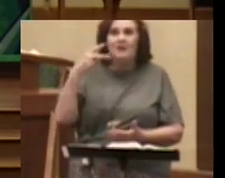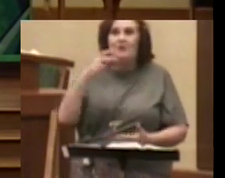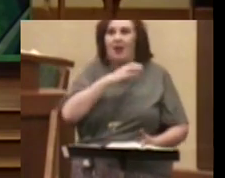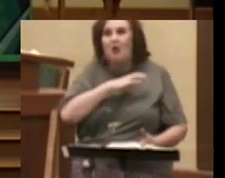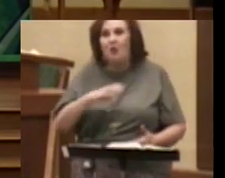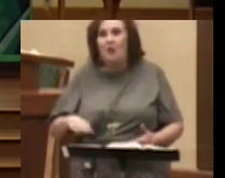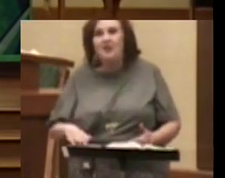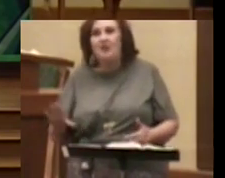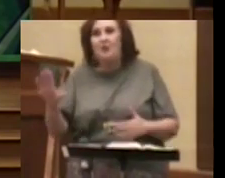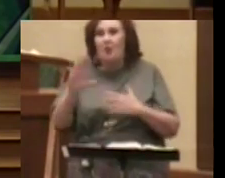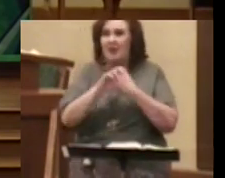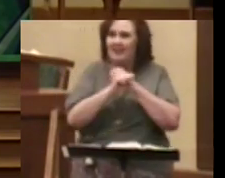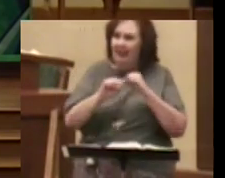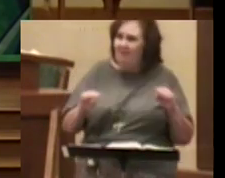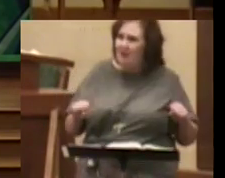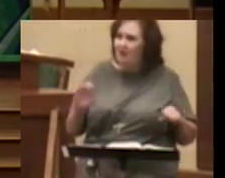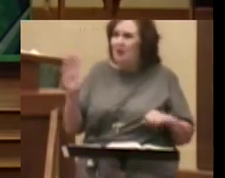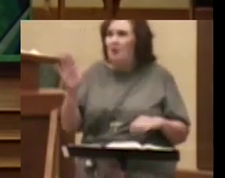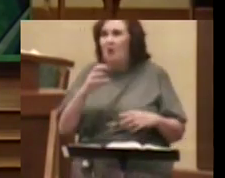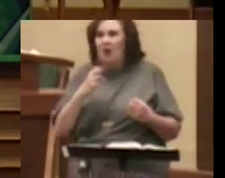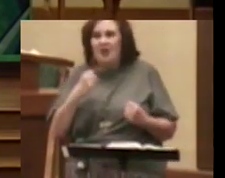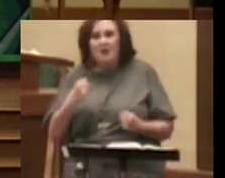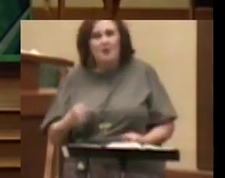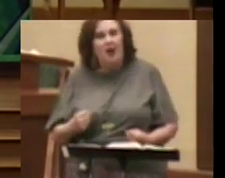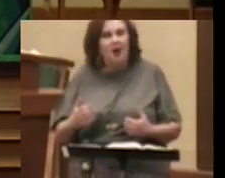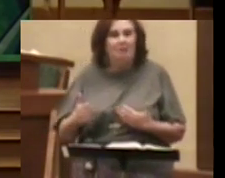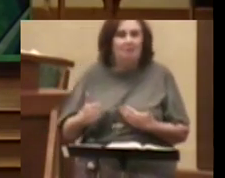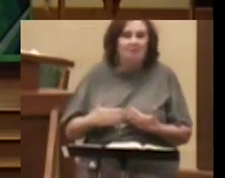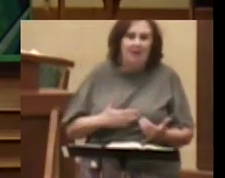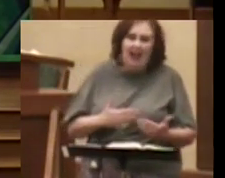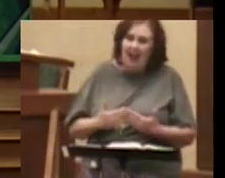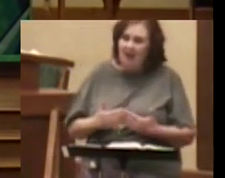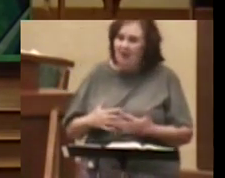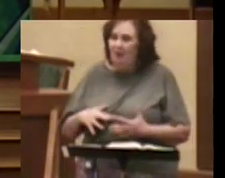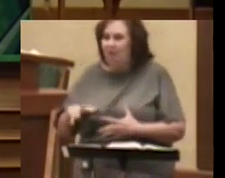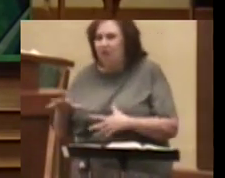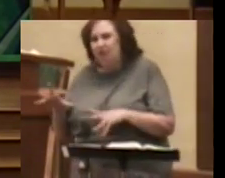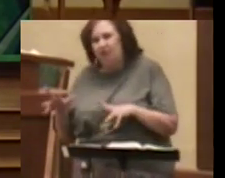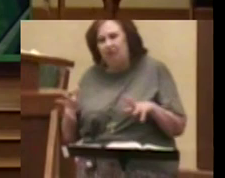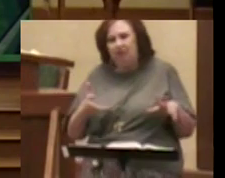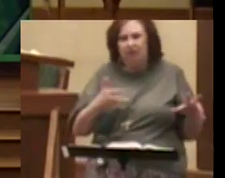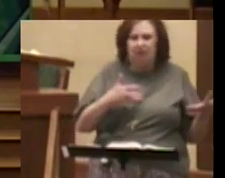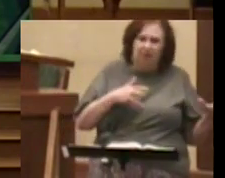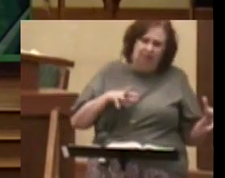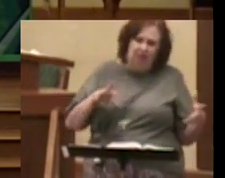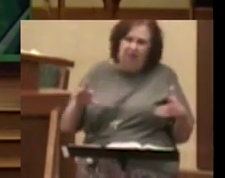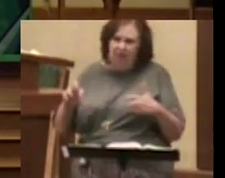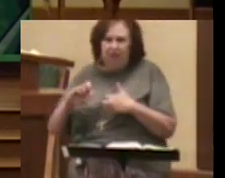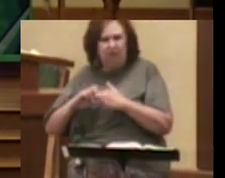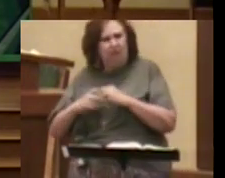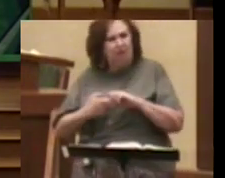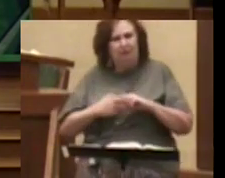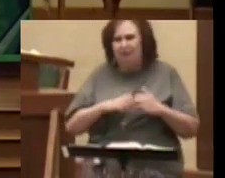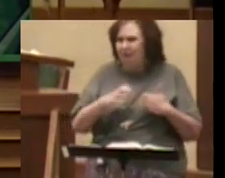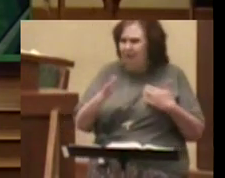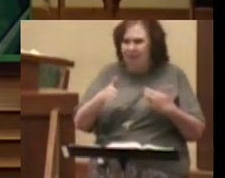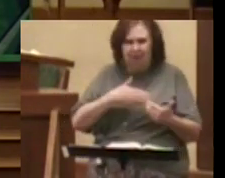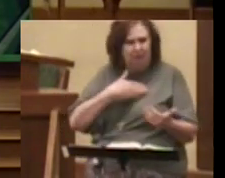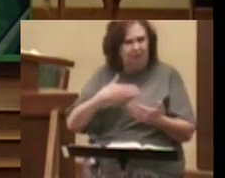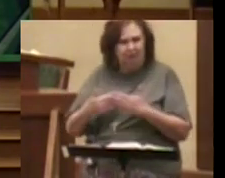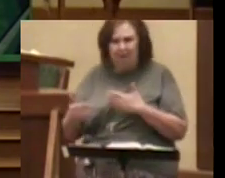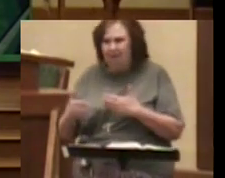light, your salvation, your stronghold. No matter the storm that may be brewing, no matter the storms you have weathered, this light